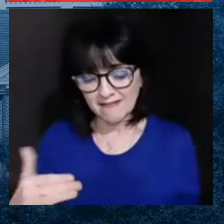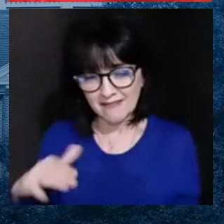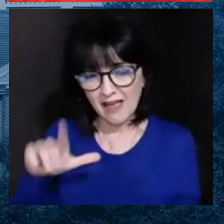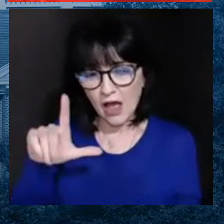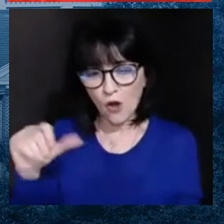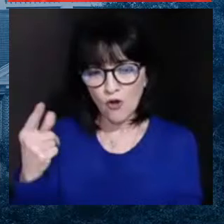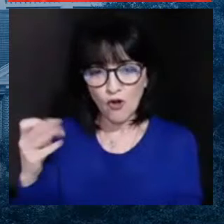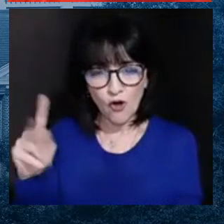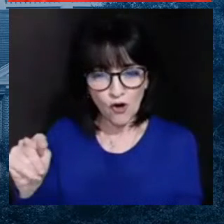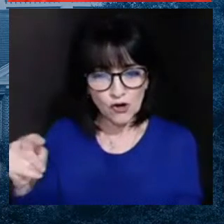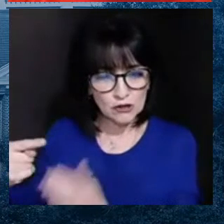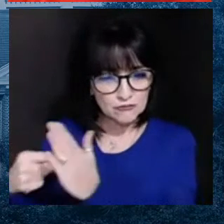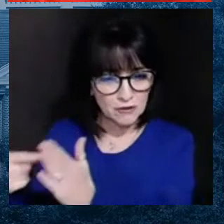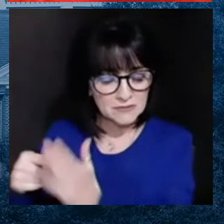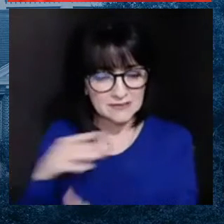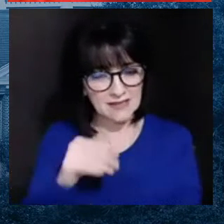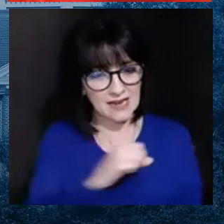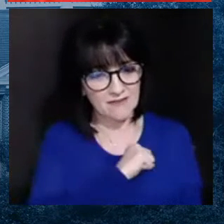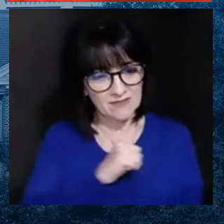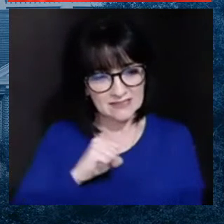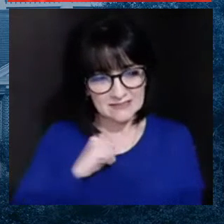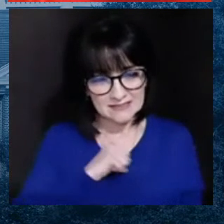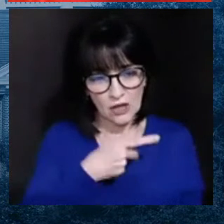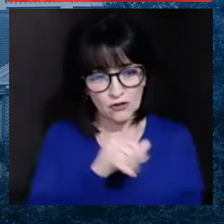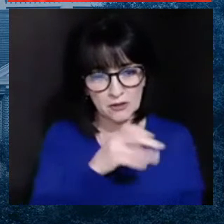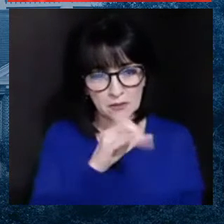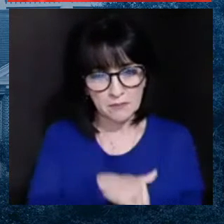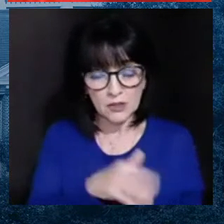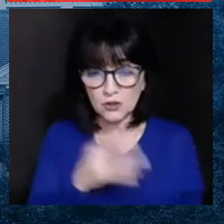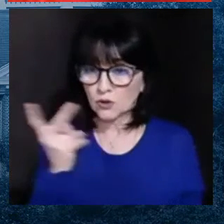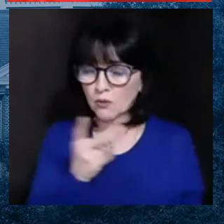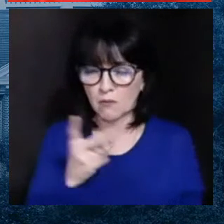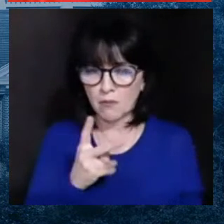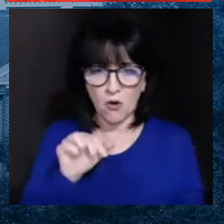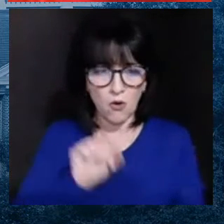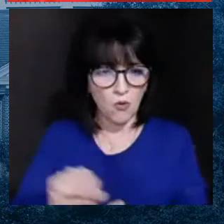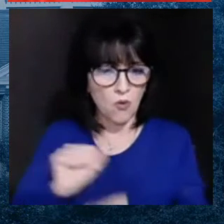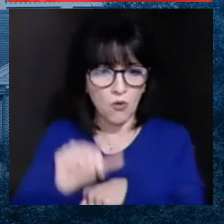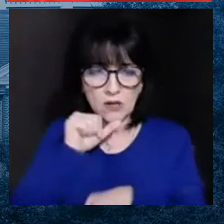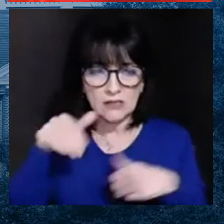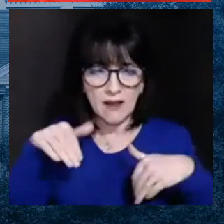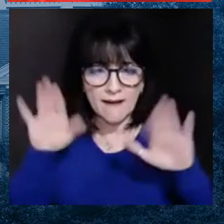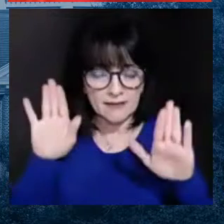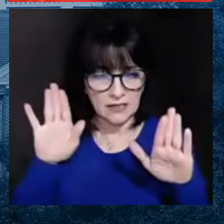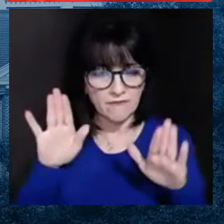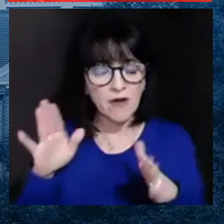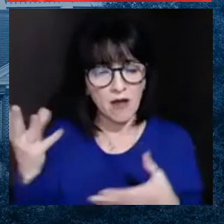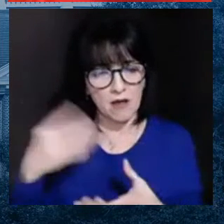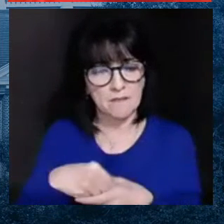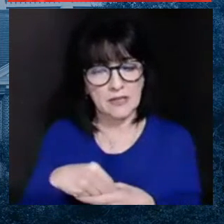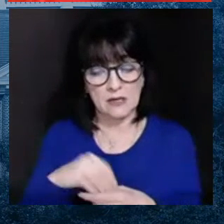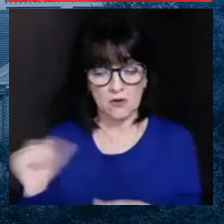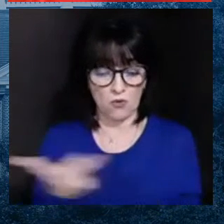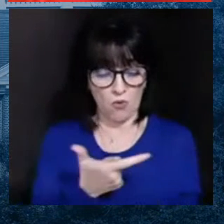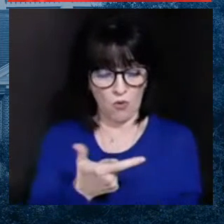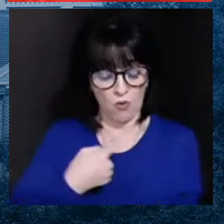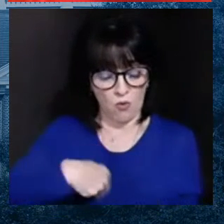for your tireless work supporting us educational professionals, both in the behavioral health field and